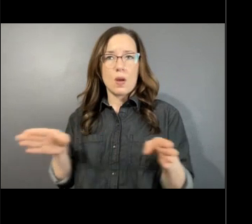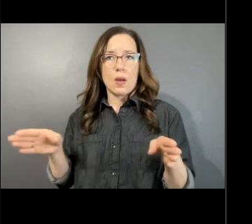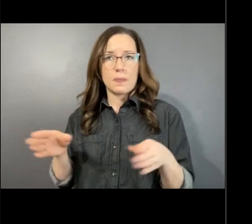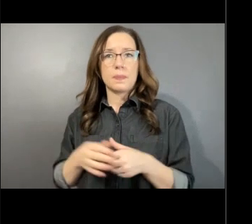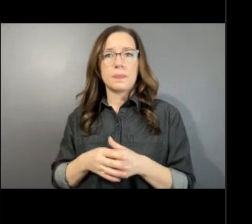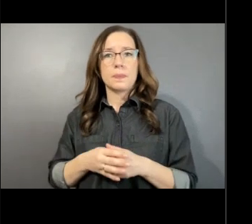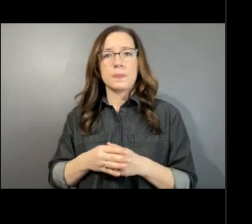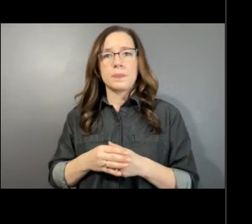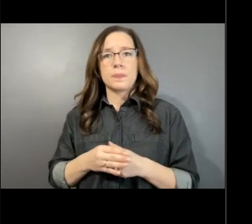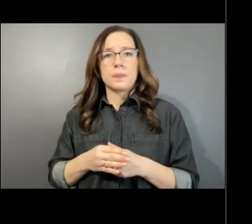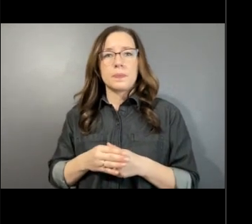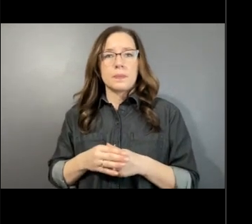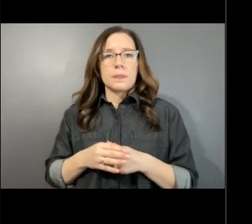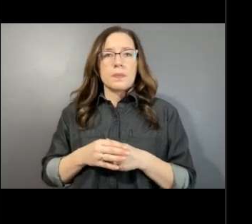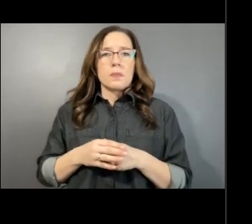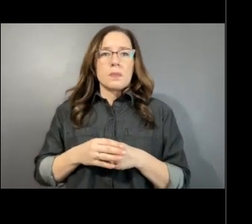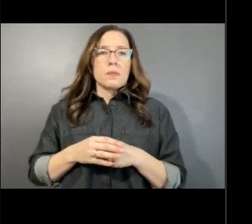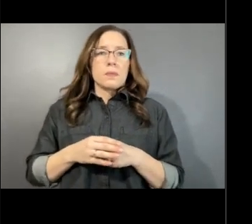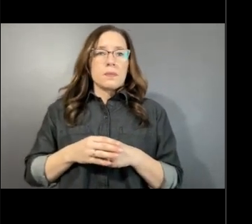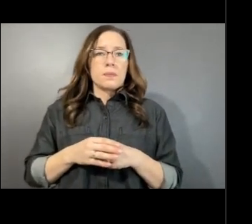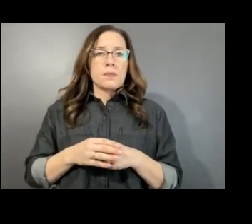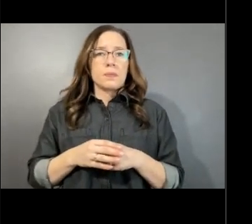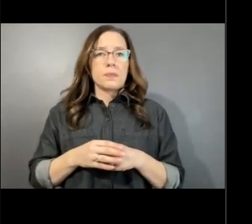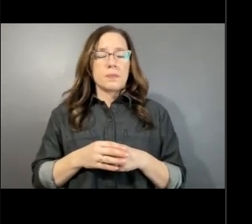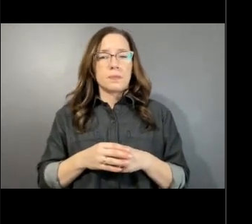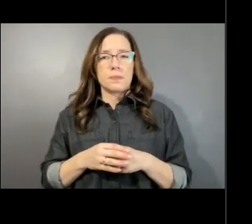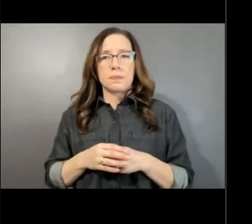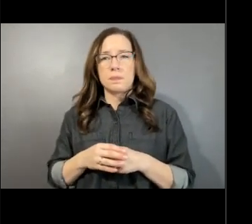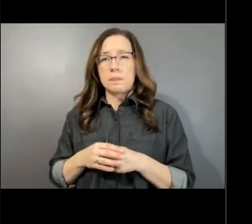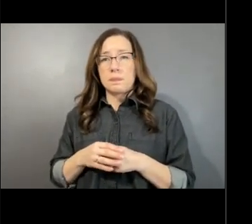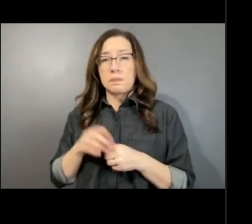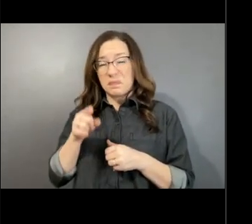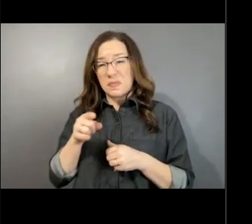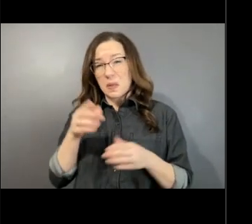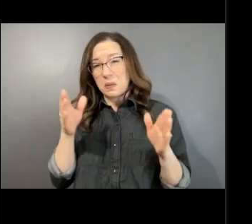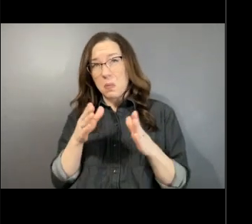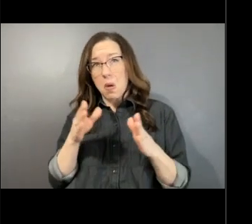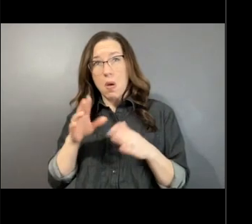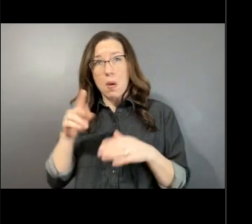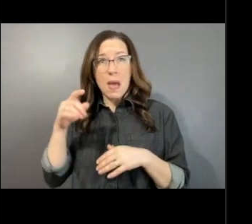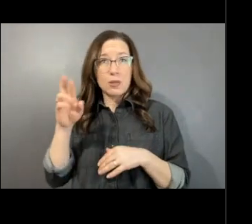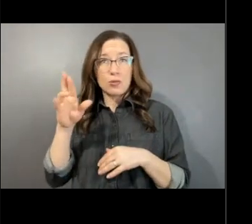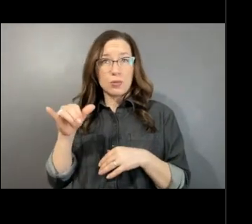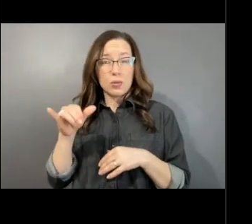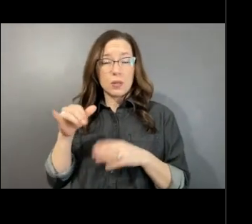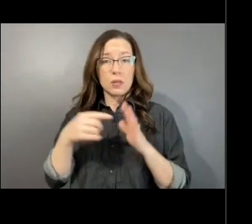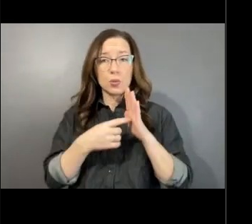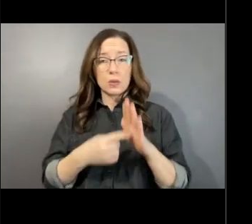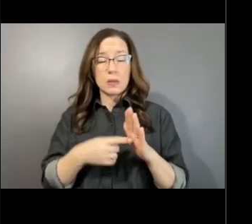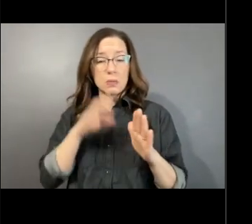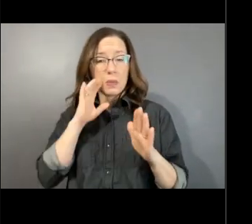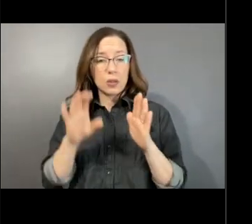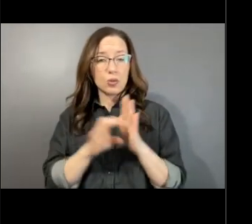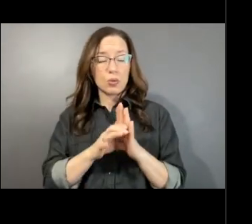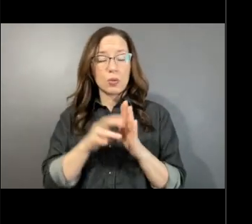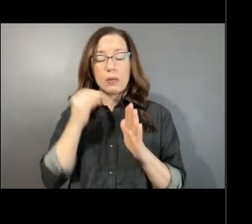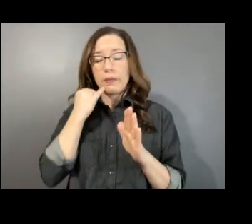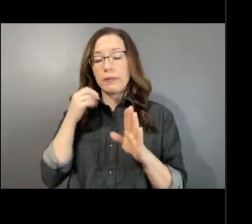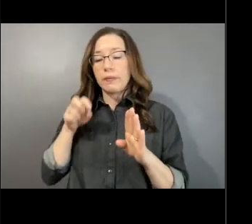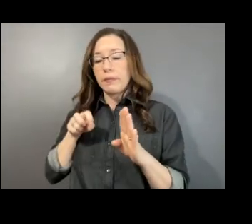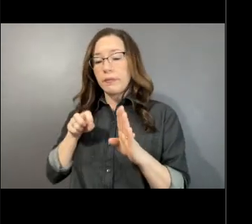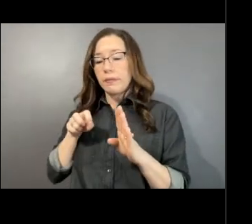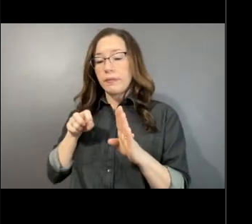In the small walk-in pantry shown here, if a wheelchair user